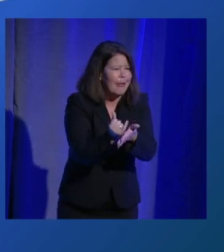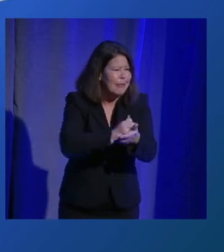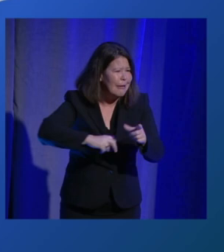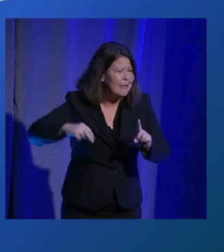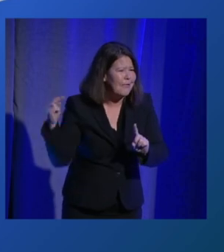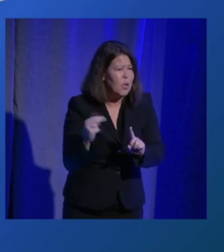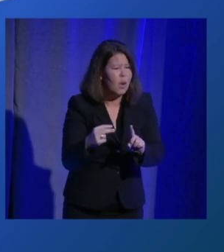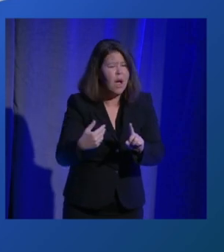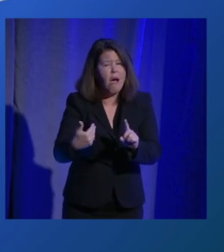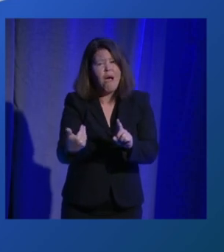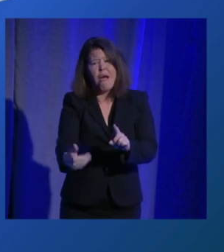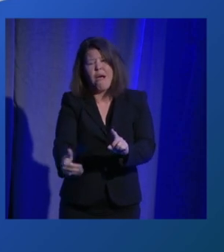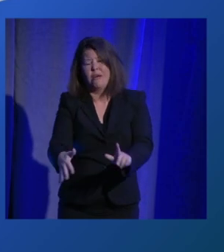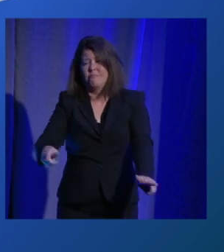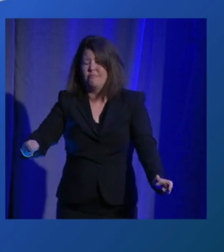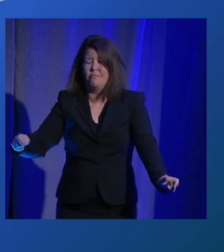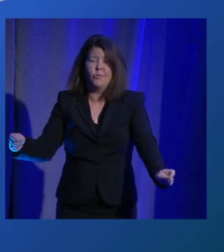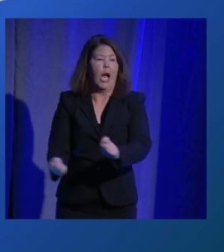okay